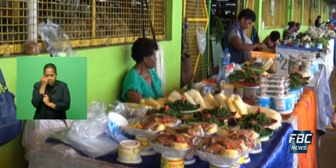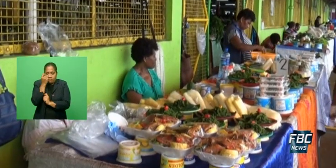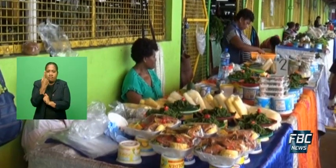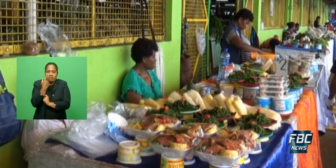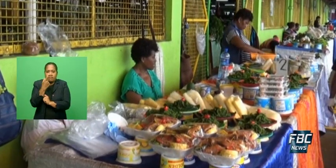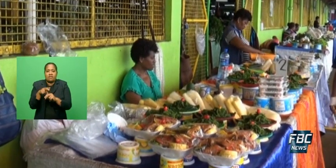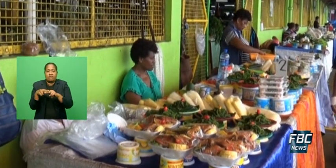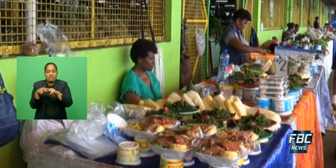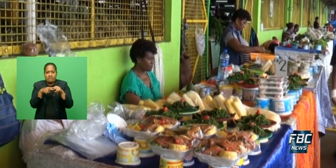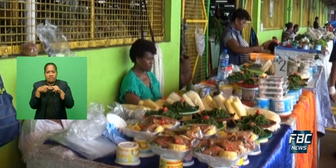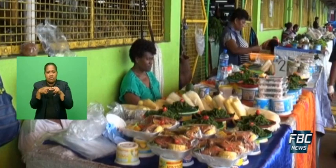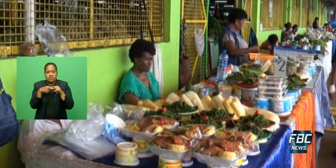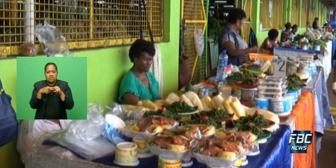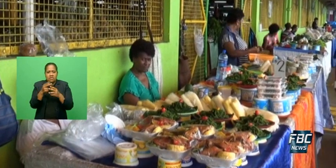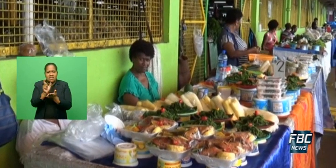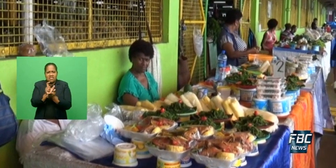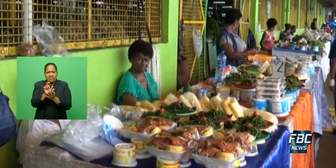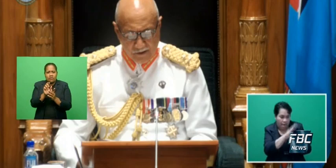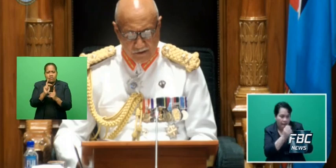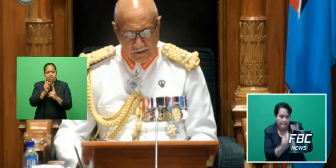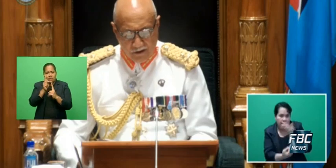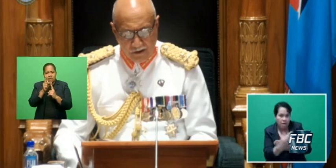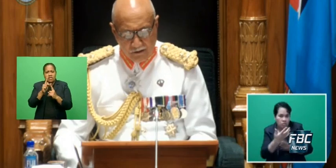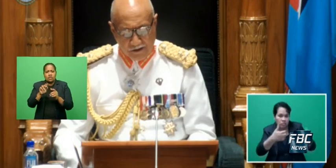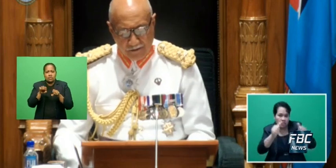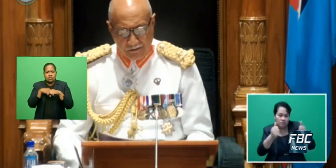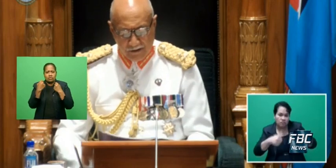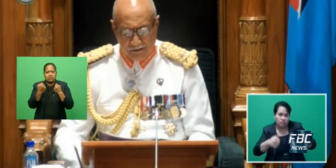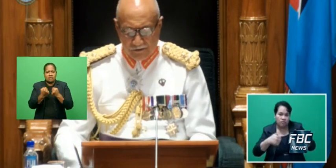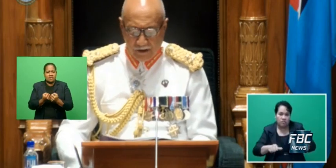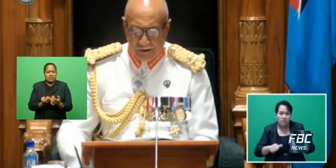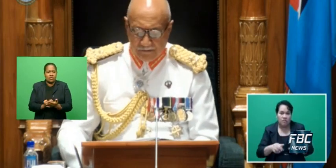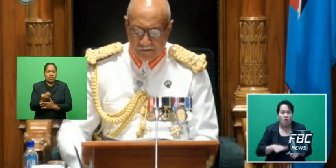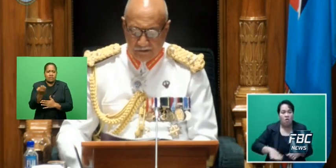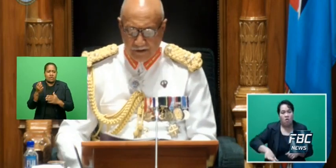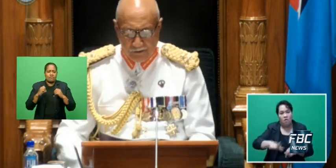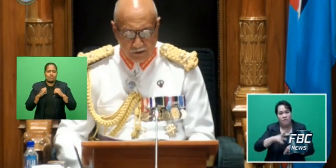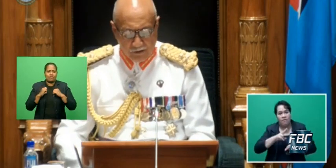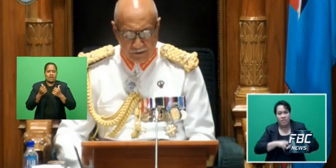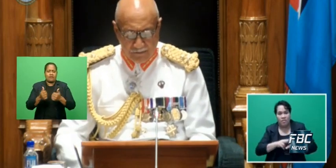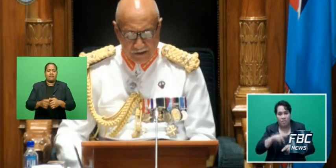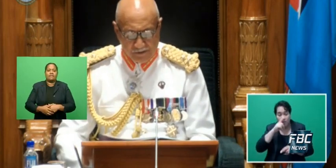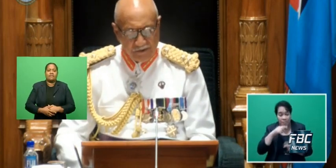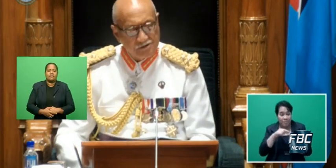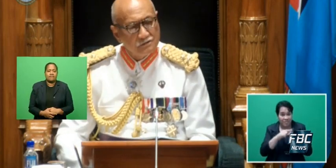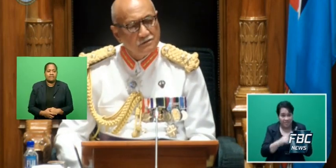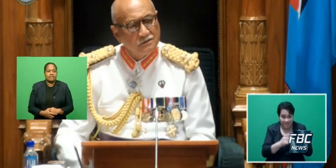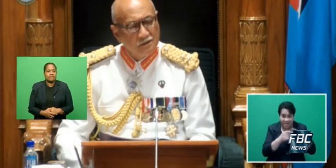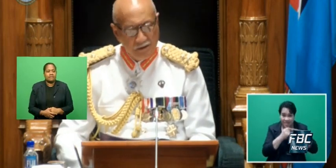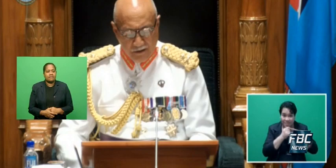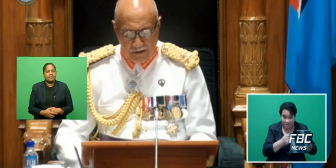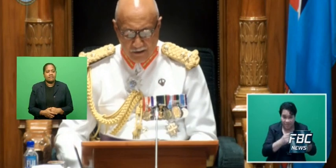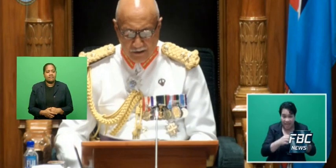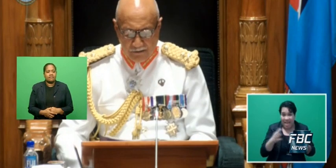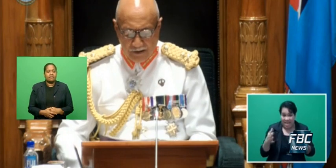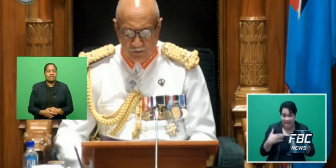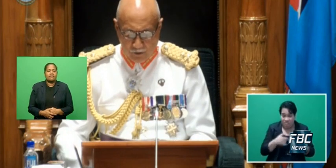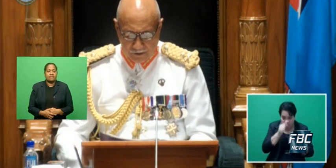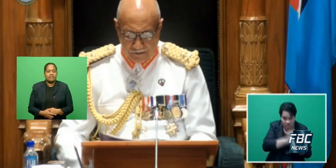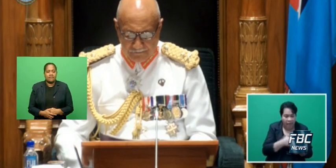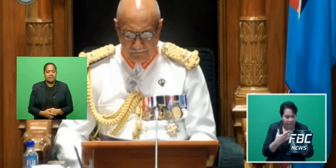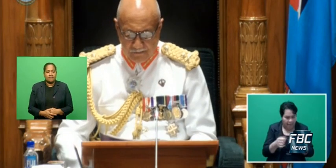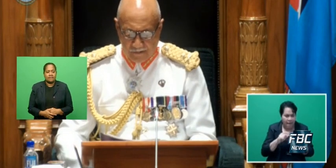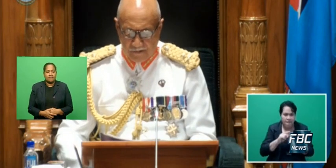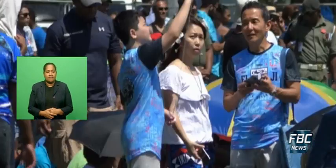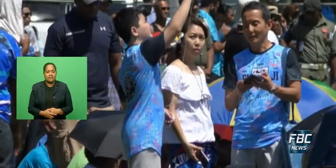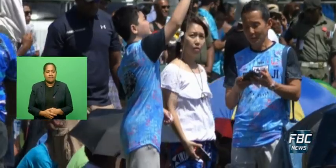civil, political and socio-economic rights. Alongside the right to health is the right to economic participation, the right to